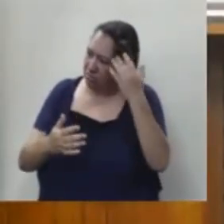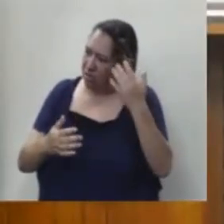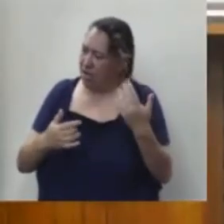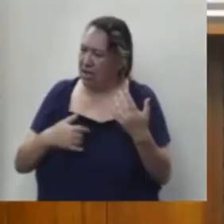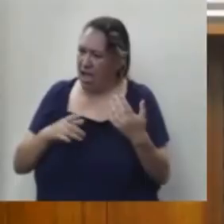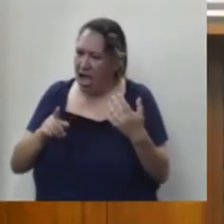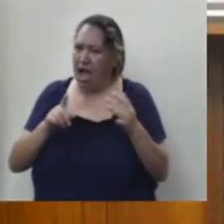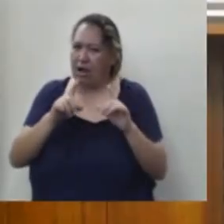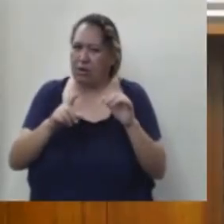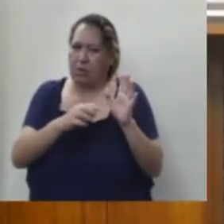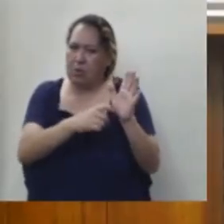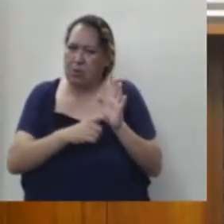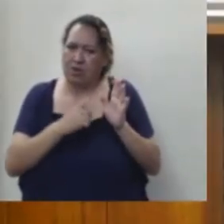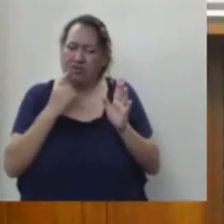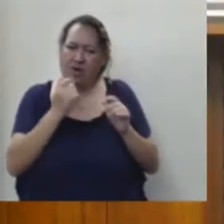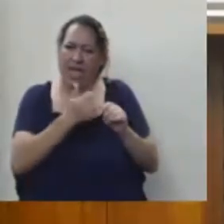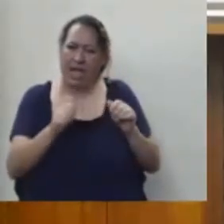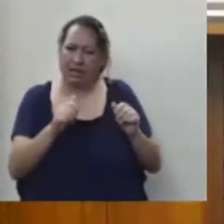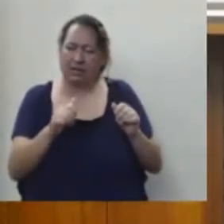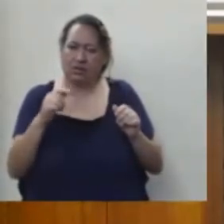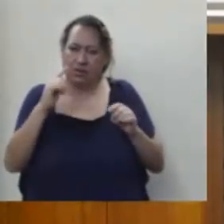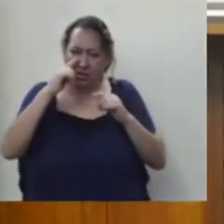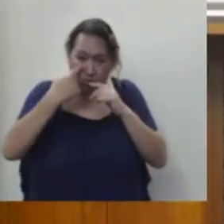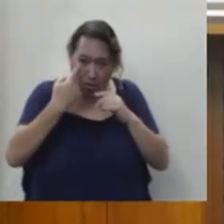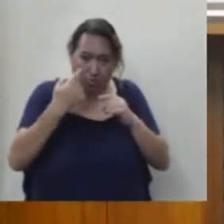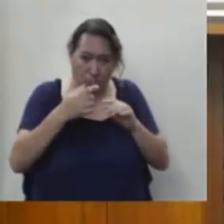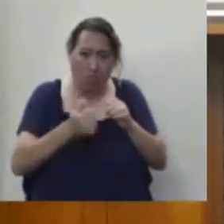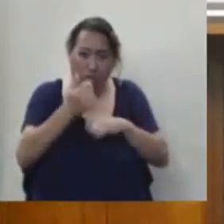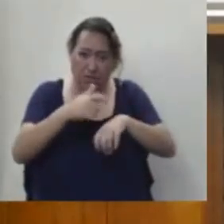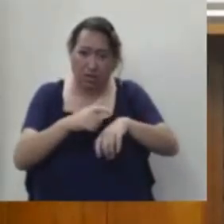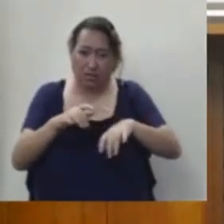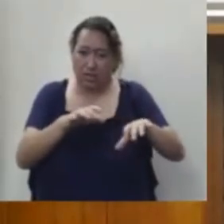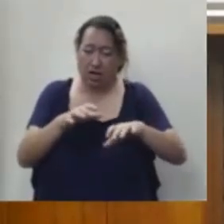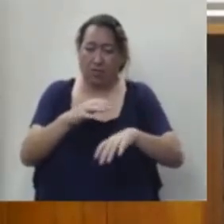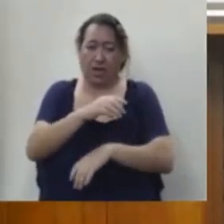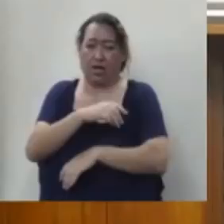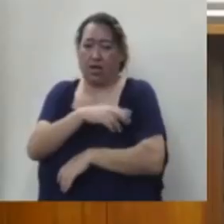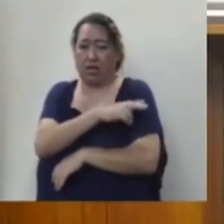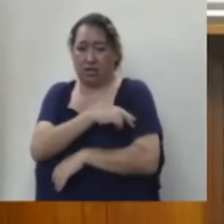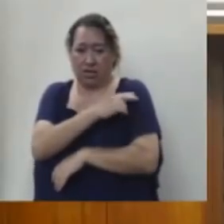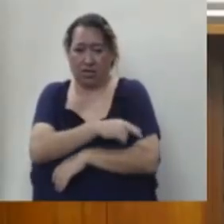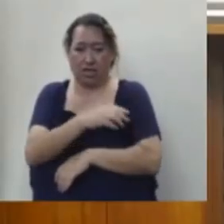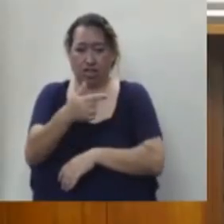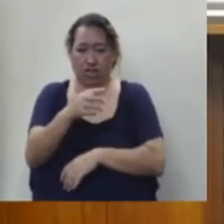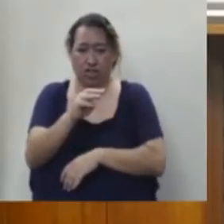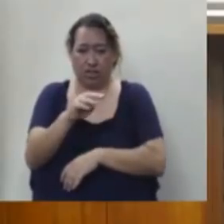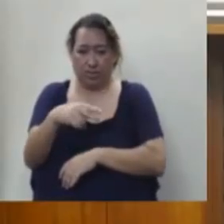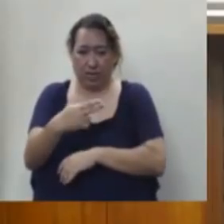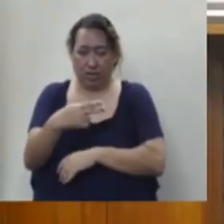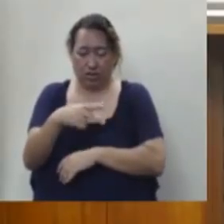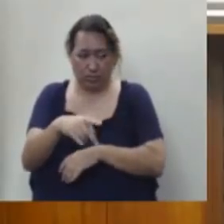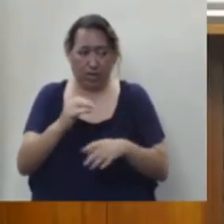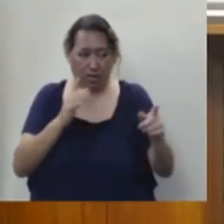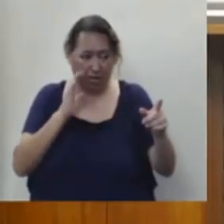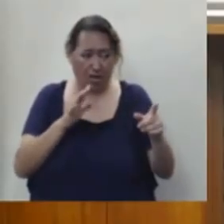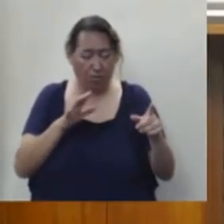it usually is done by GMH, and if they cannot do it, then they will ask us to do it. And of course, I have